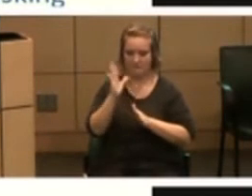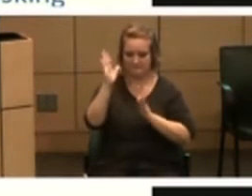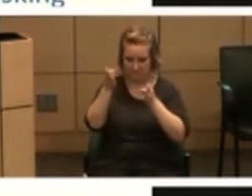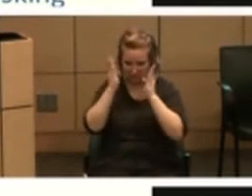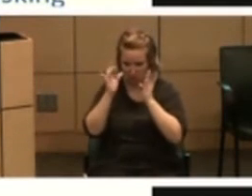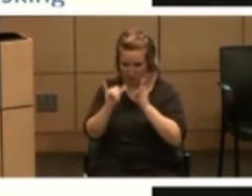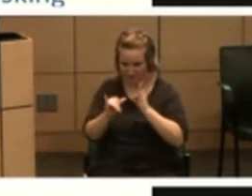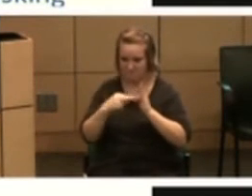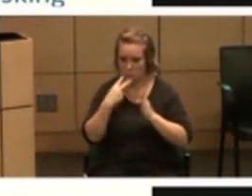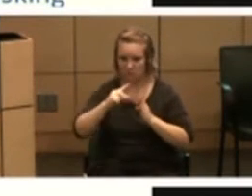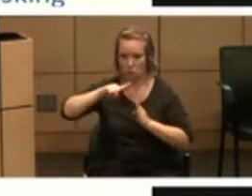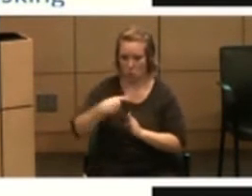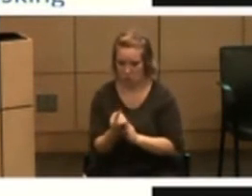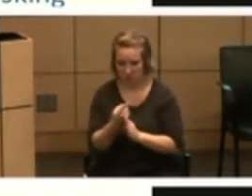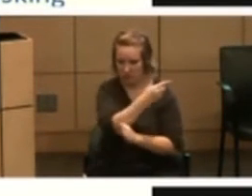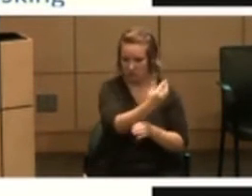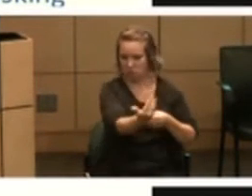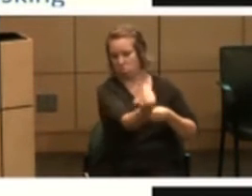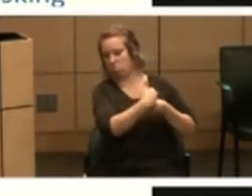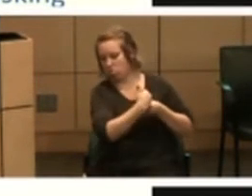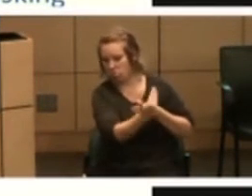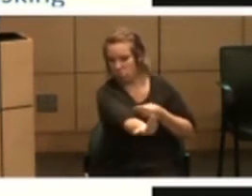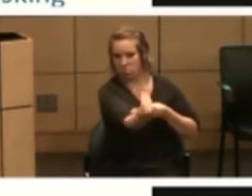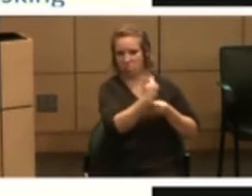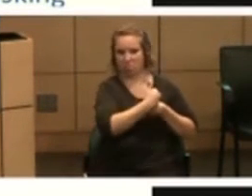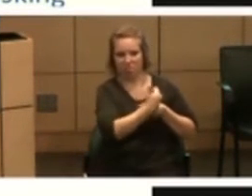so interfering. Speech by